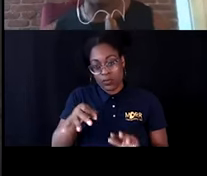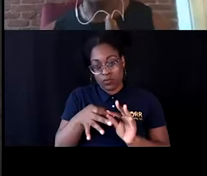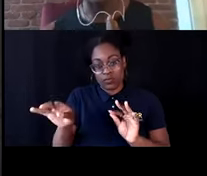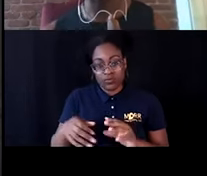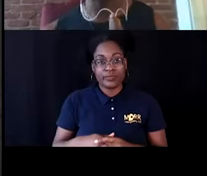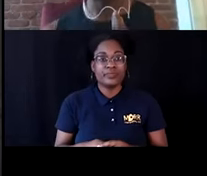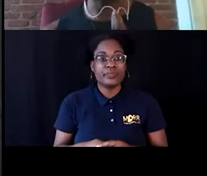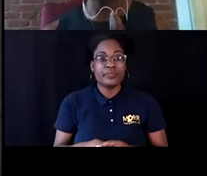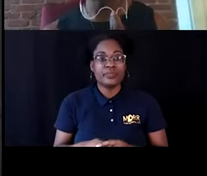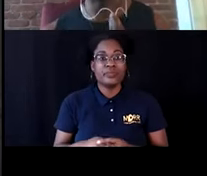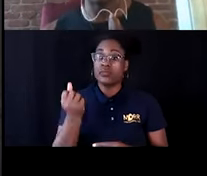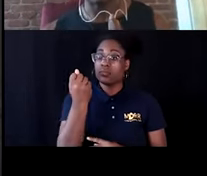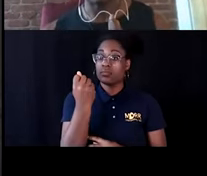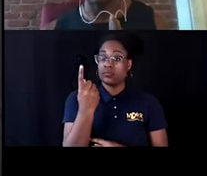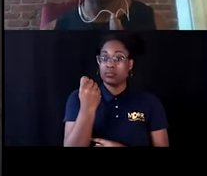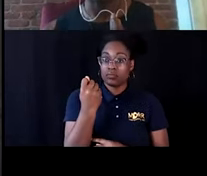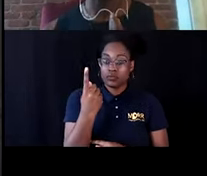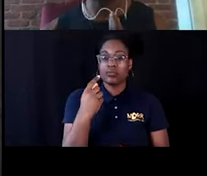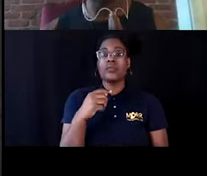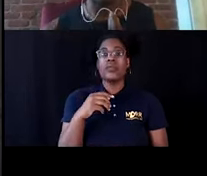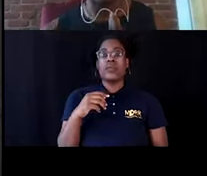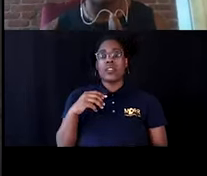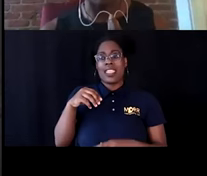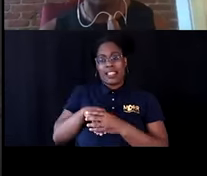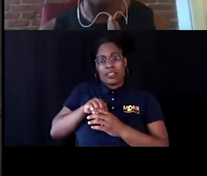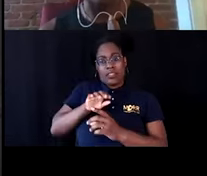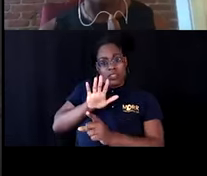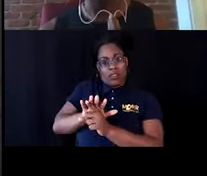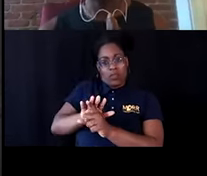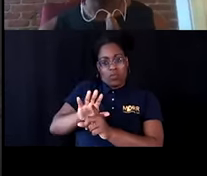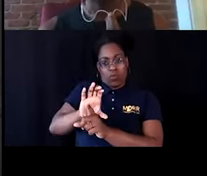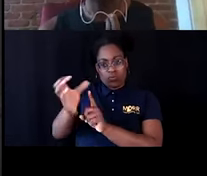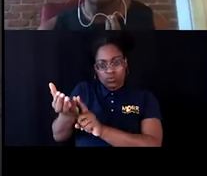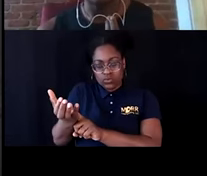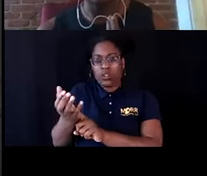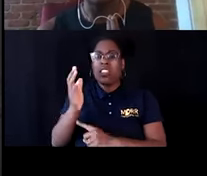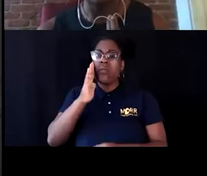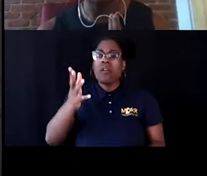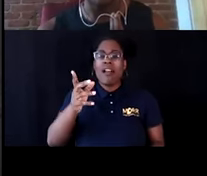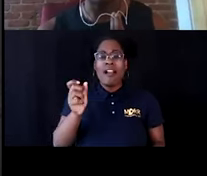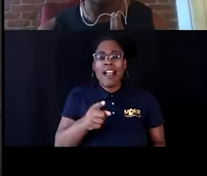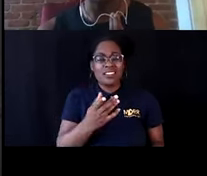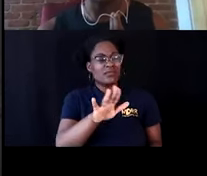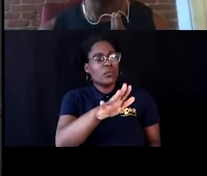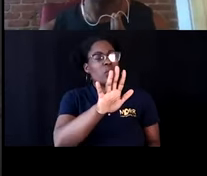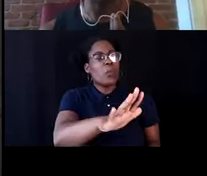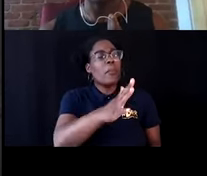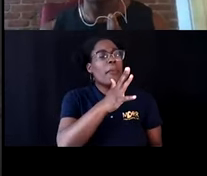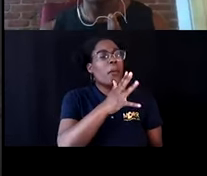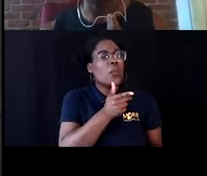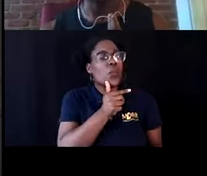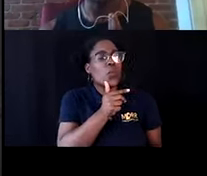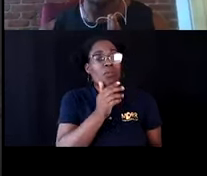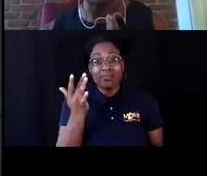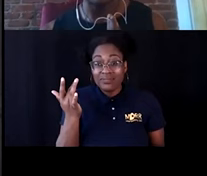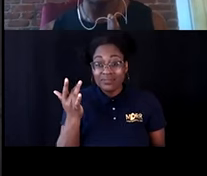you belong to, they're going to ask who your mother is. That's what's going to be important. It's also true that the Lenape created and